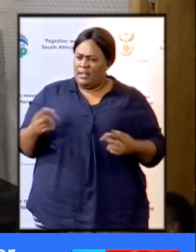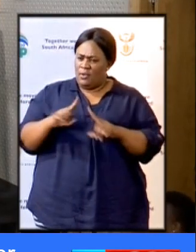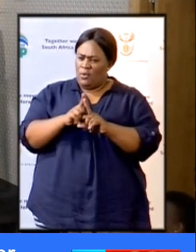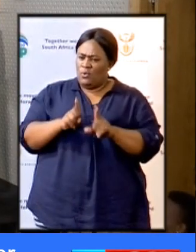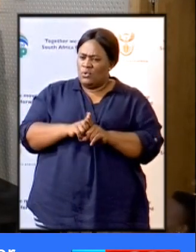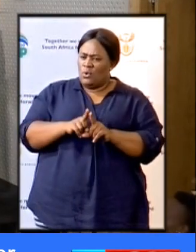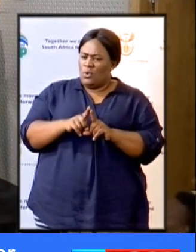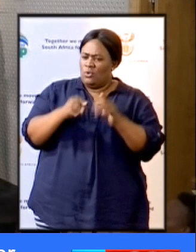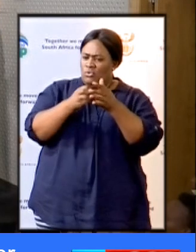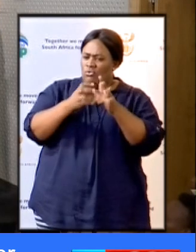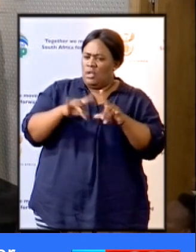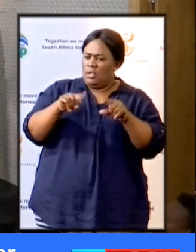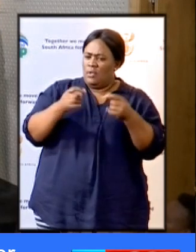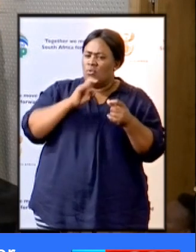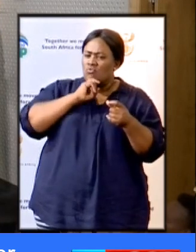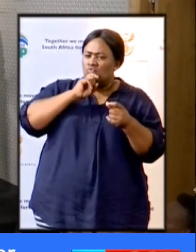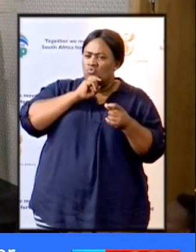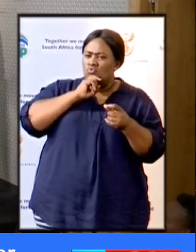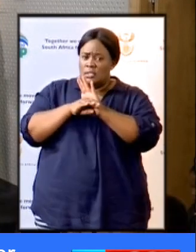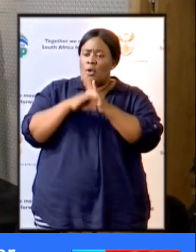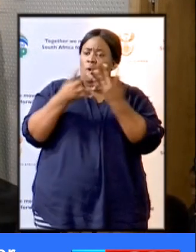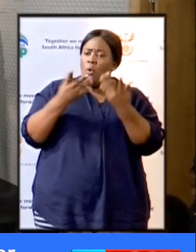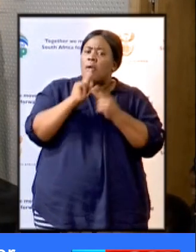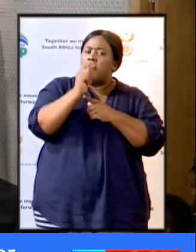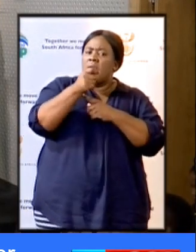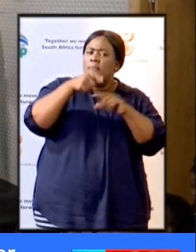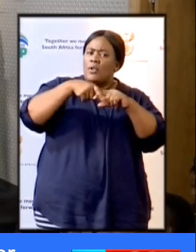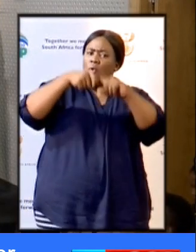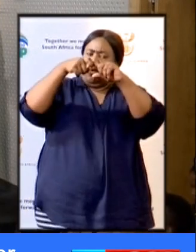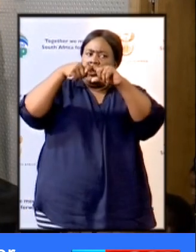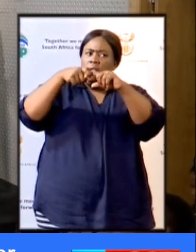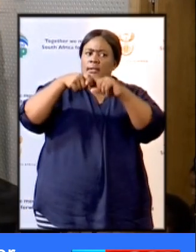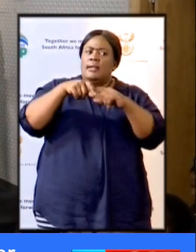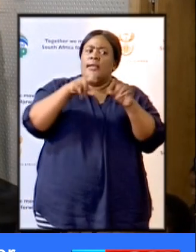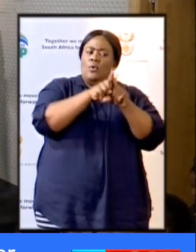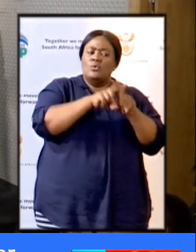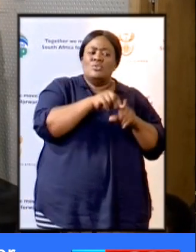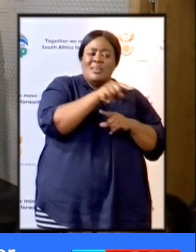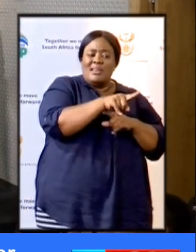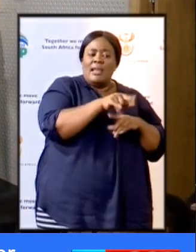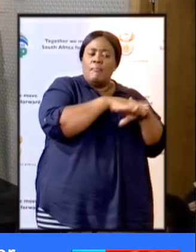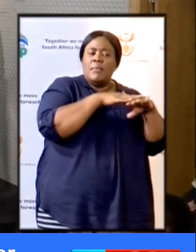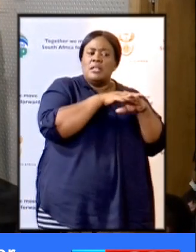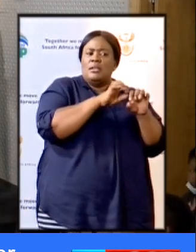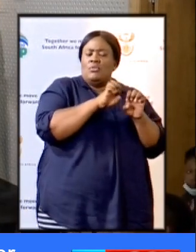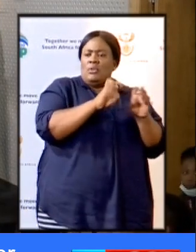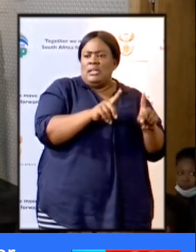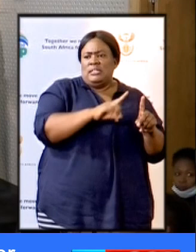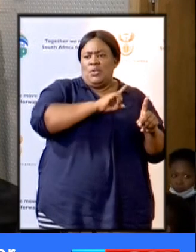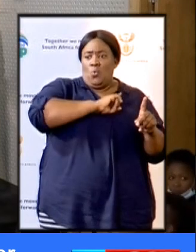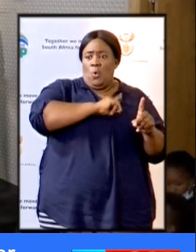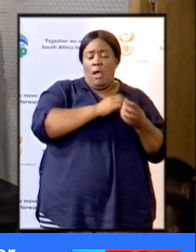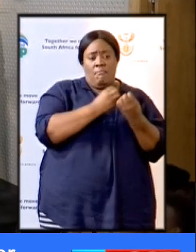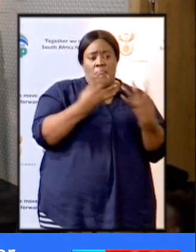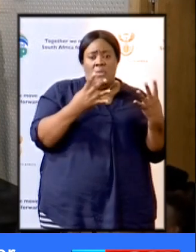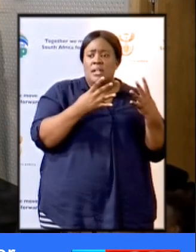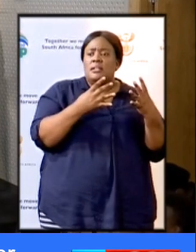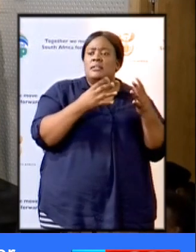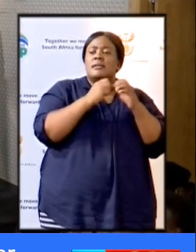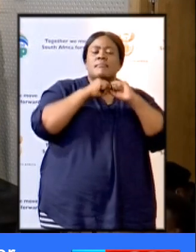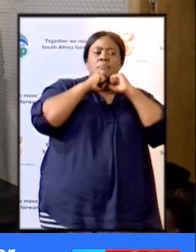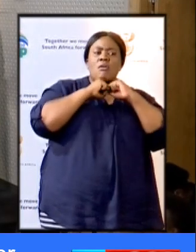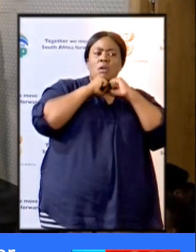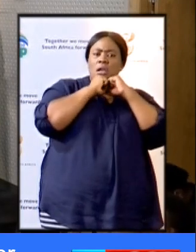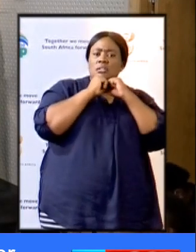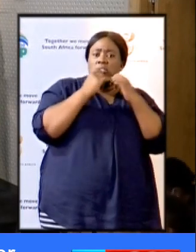libraries and computer laboratories, especially given that a lot of parents also look for this particular Thank